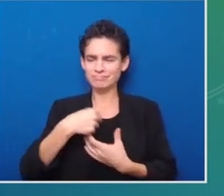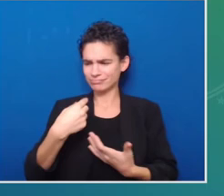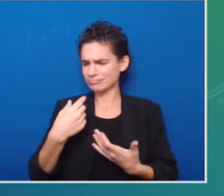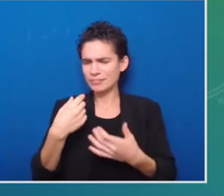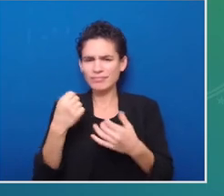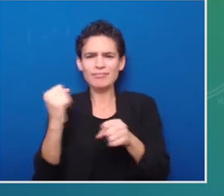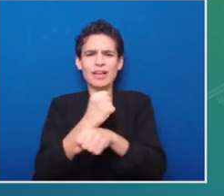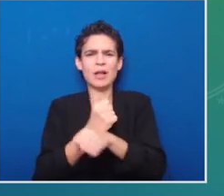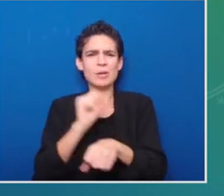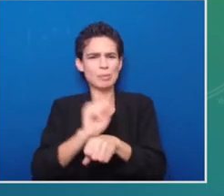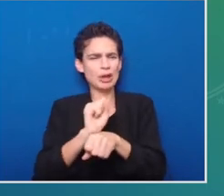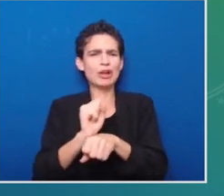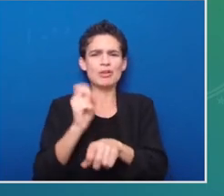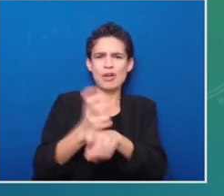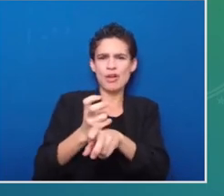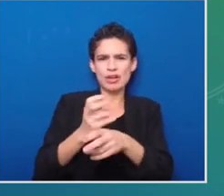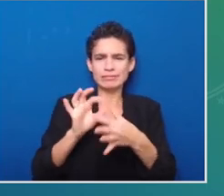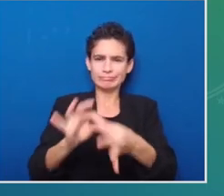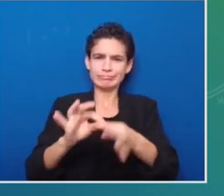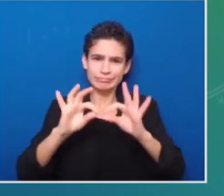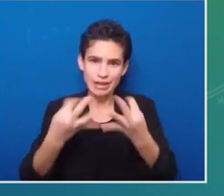become